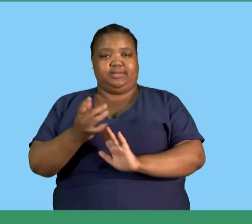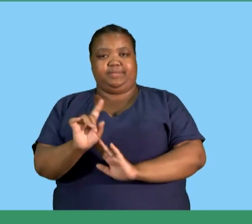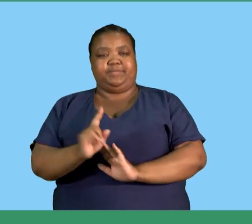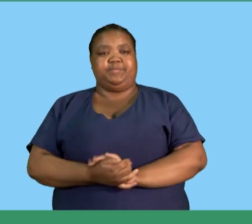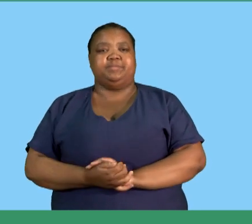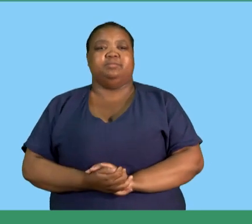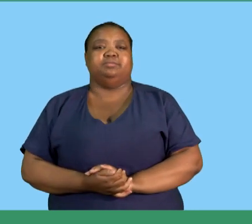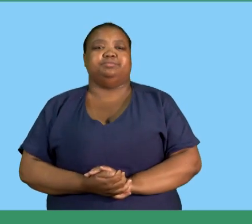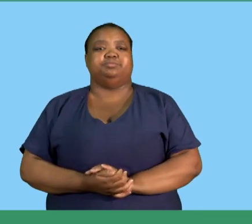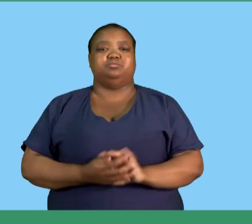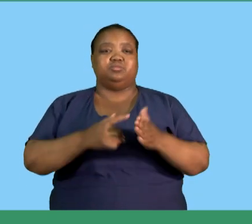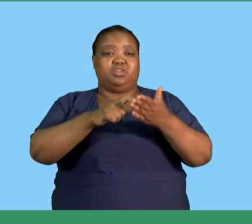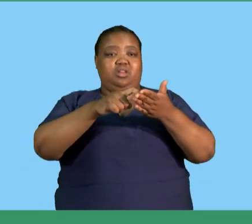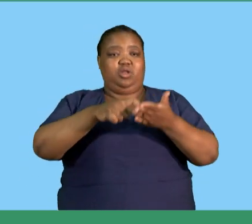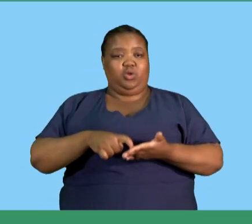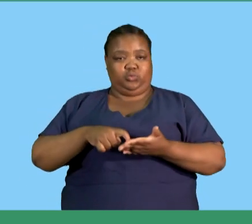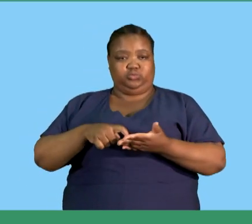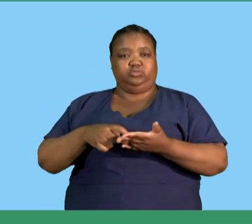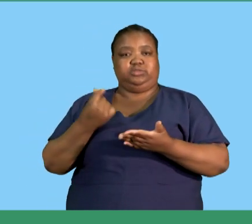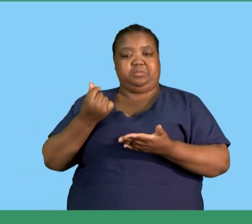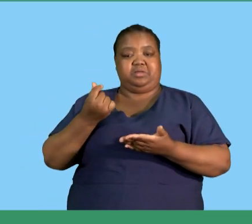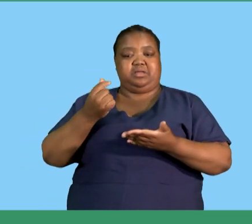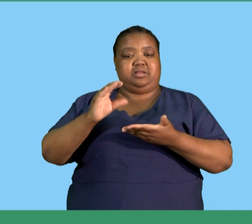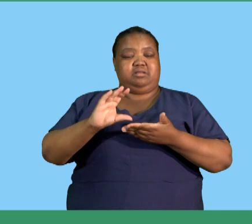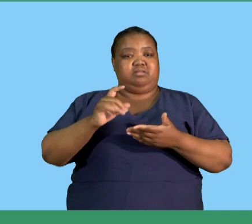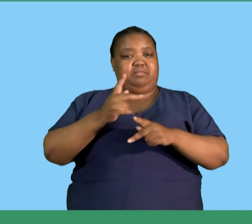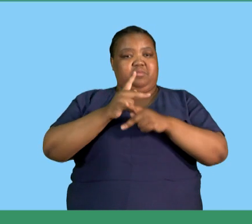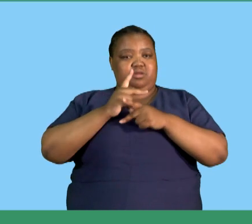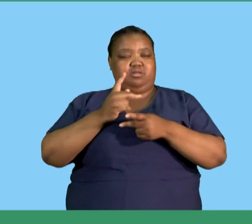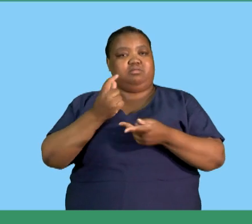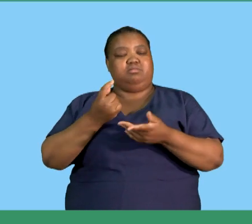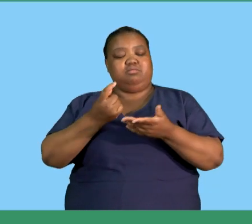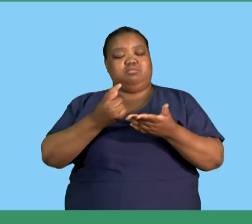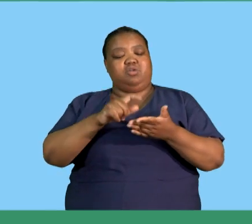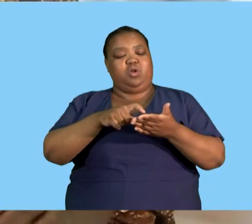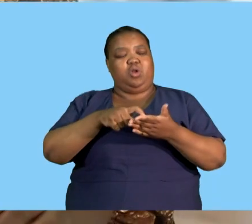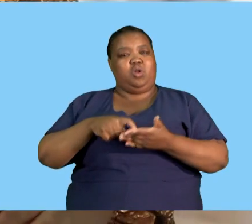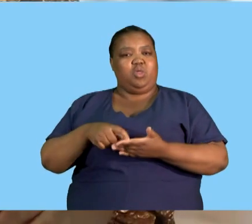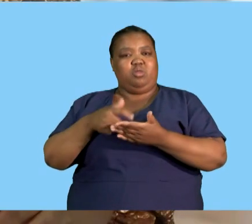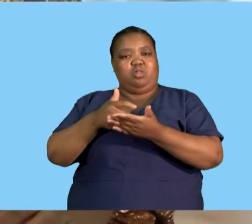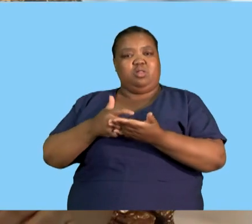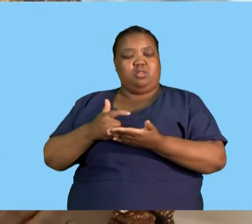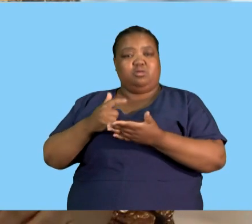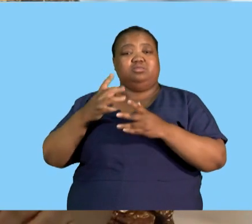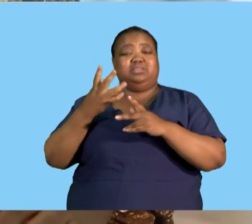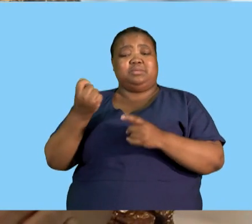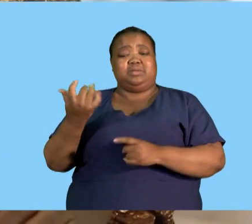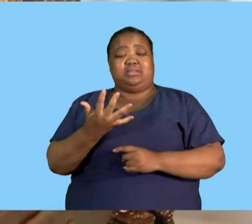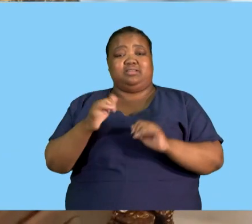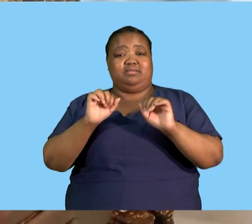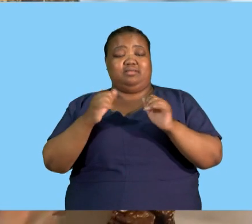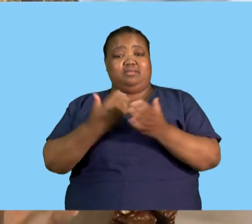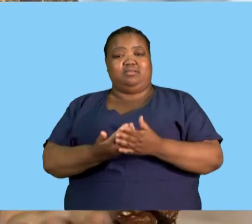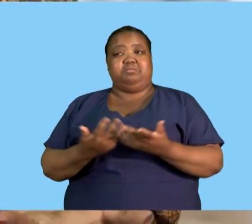be expensive due to the high interest rate. What is a loan? Remember, as a business, maybe you can go and borrow money to increase or